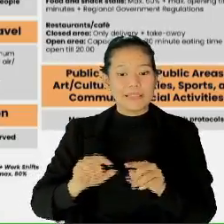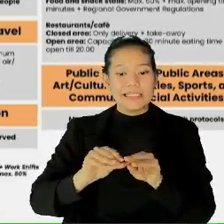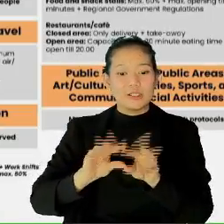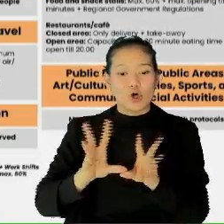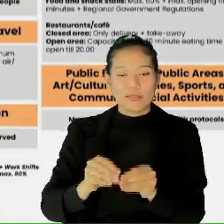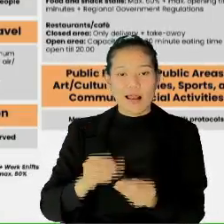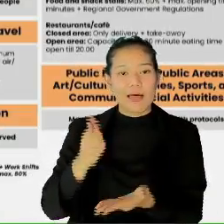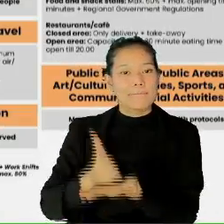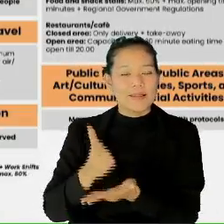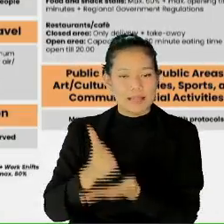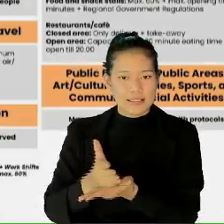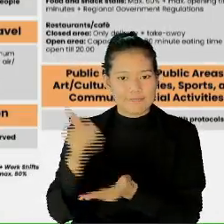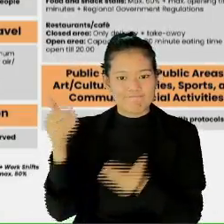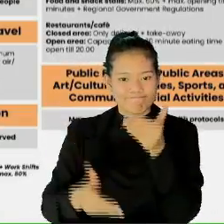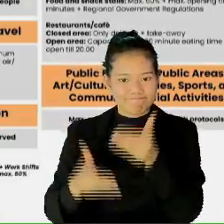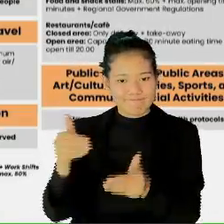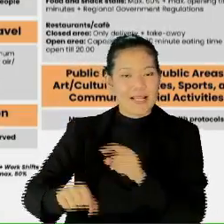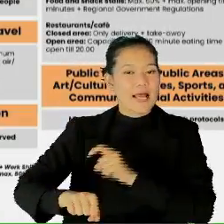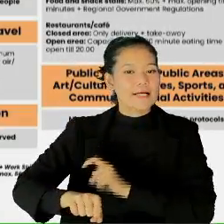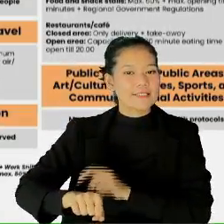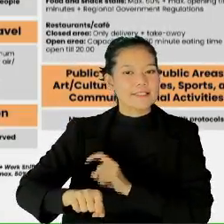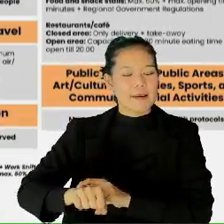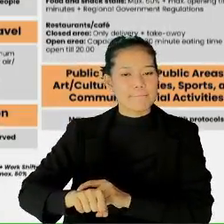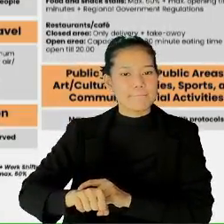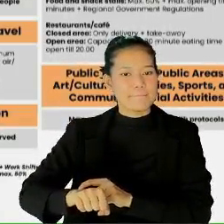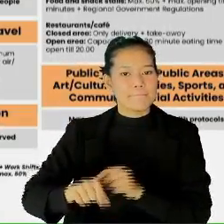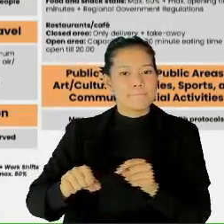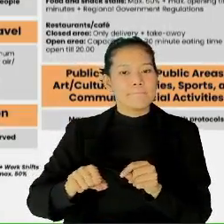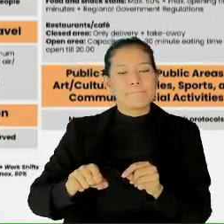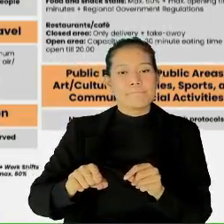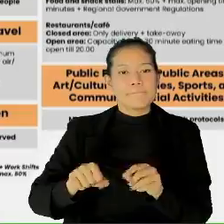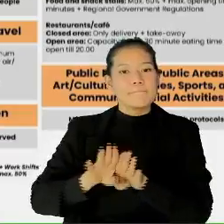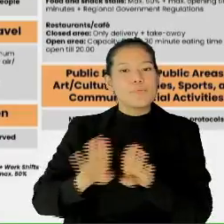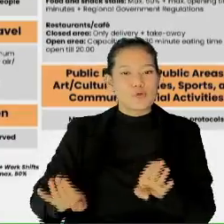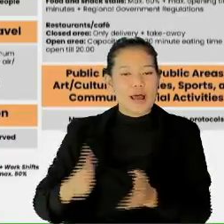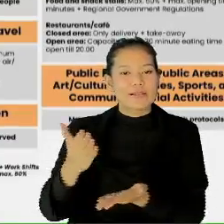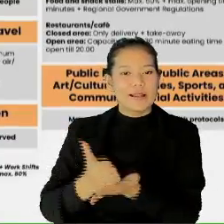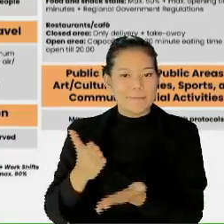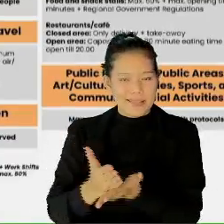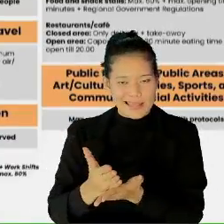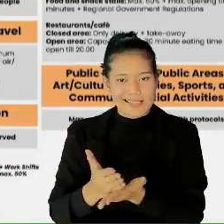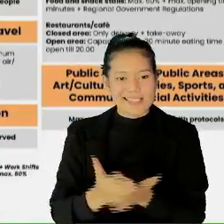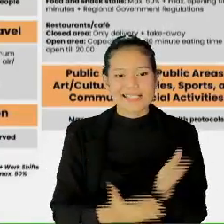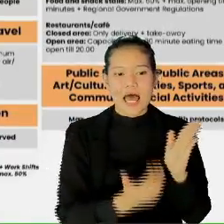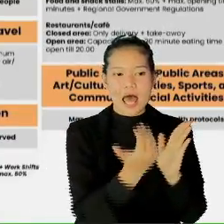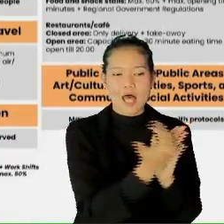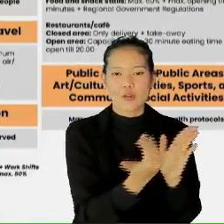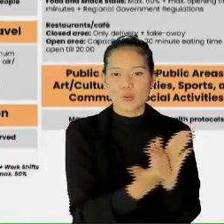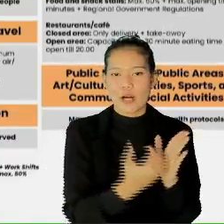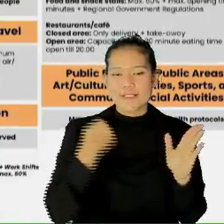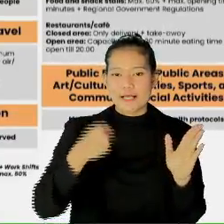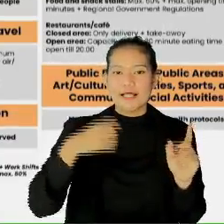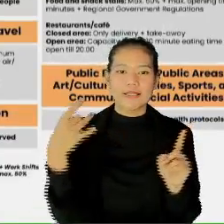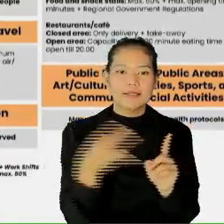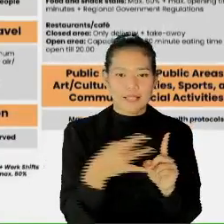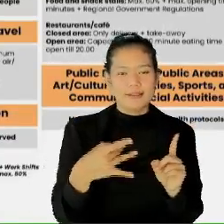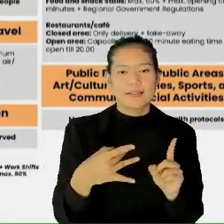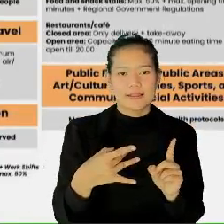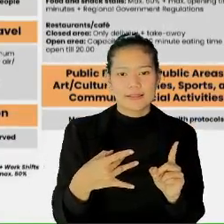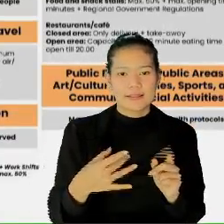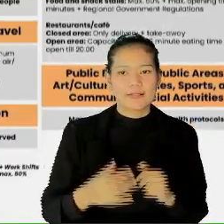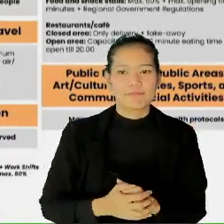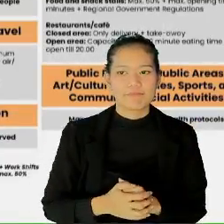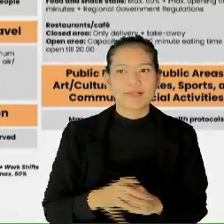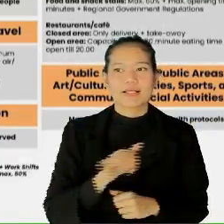restrictions. Operating hours and health protocols detailed at level 3 and 4 areas and relaxed for the